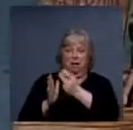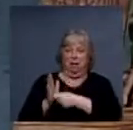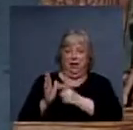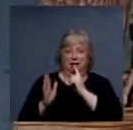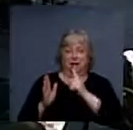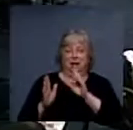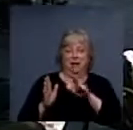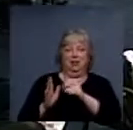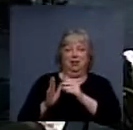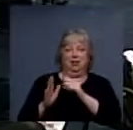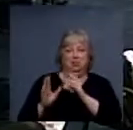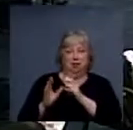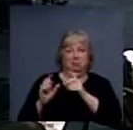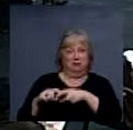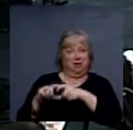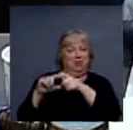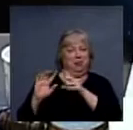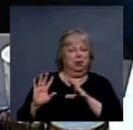Raycop,